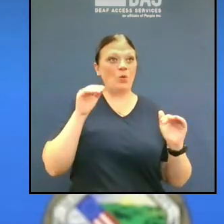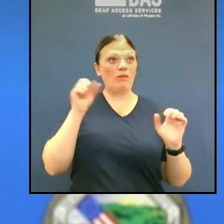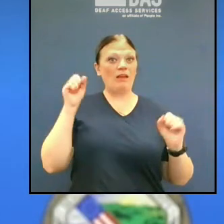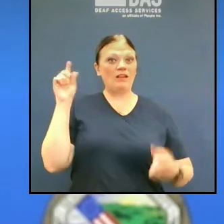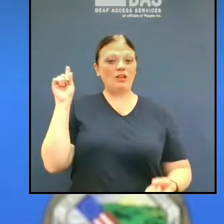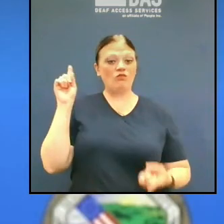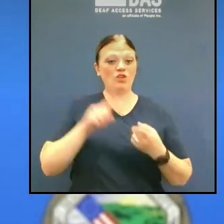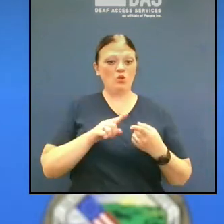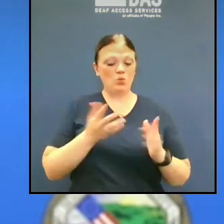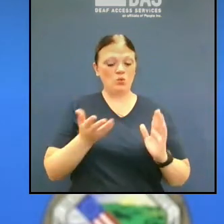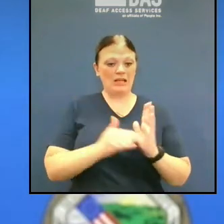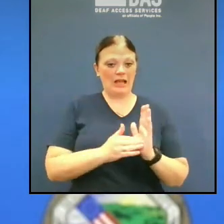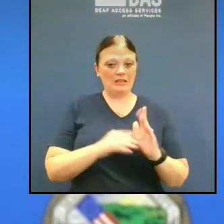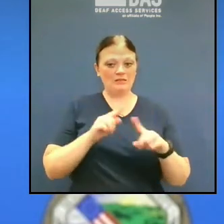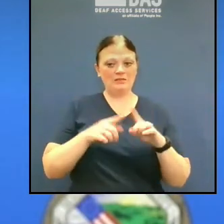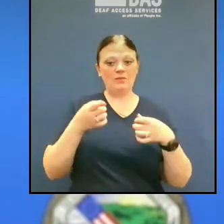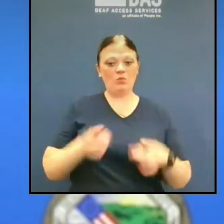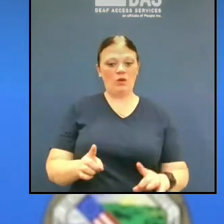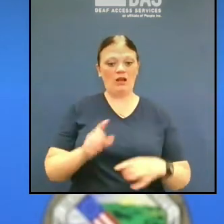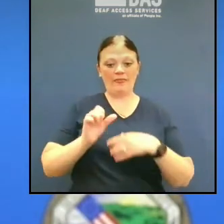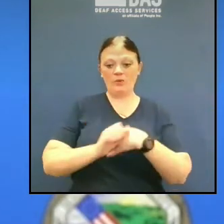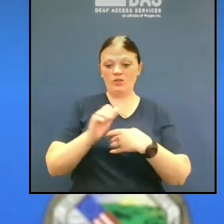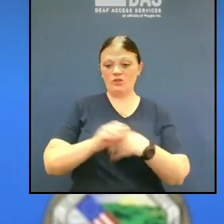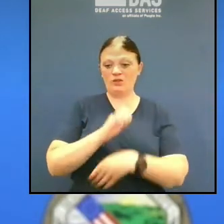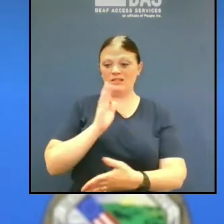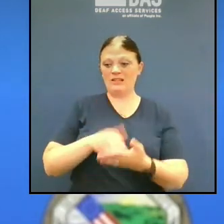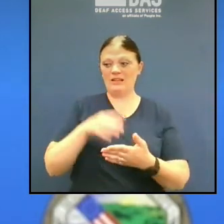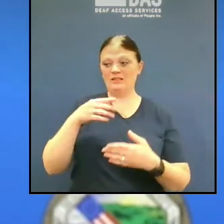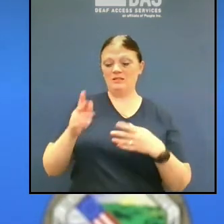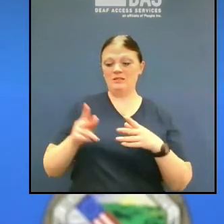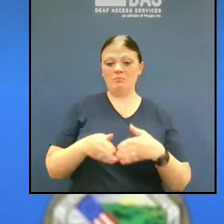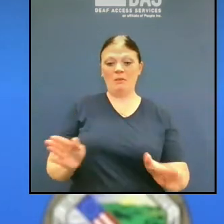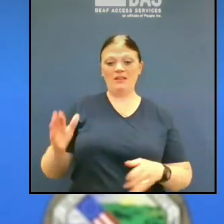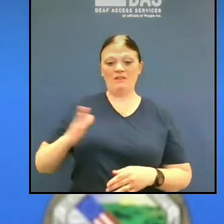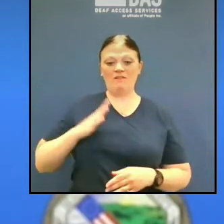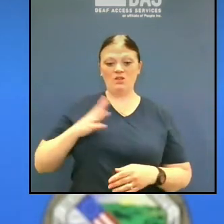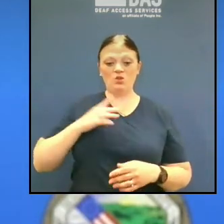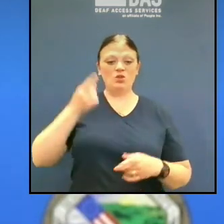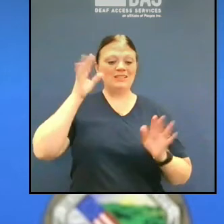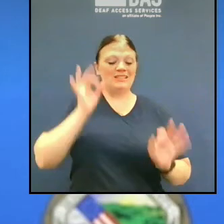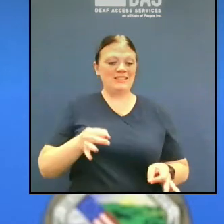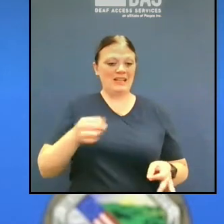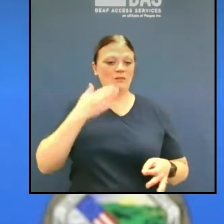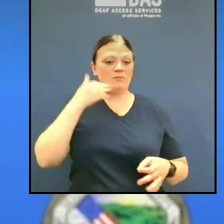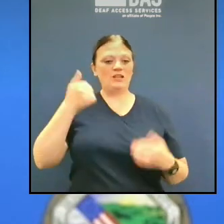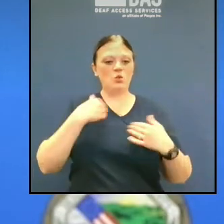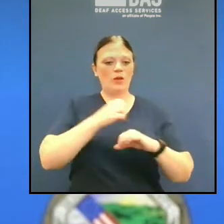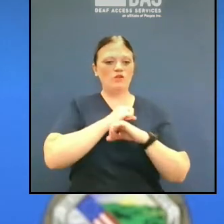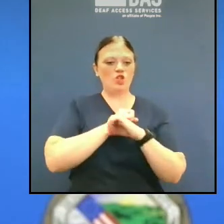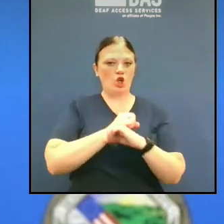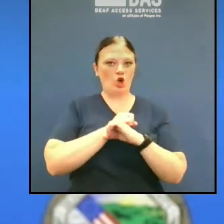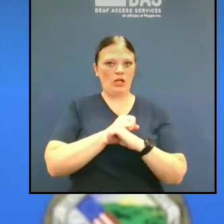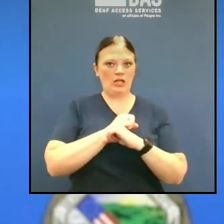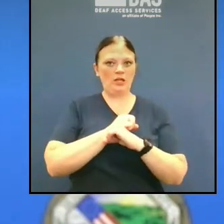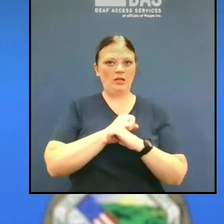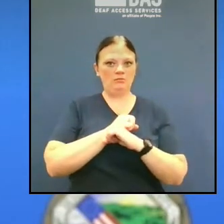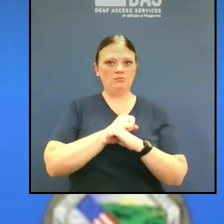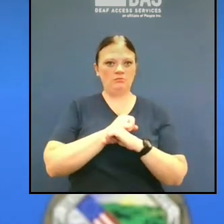that again, but while there were threats against public officials, we decided it was best to have security than